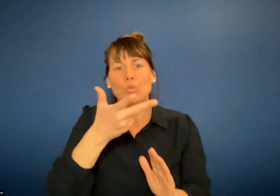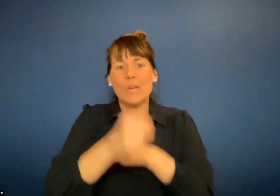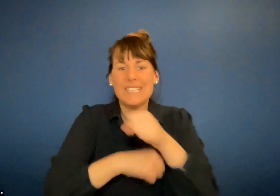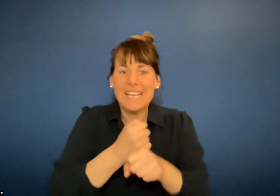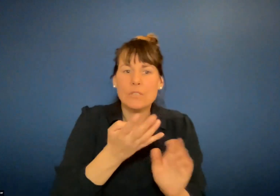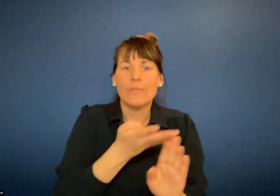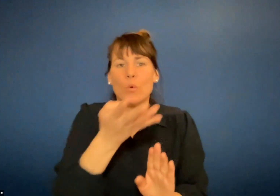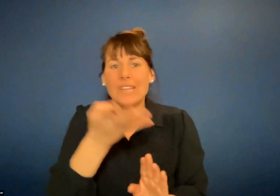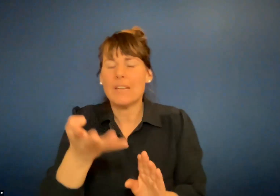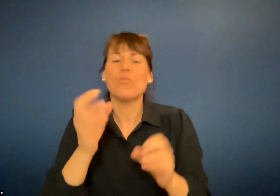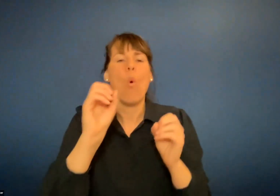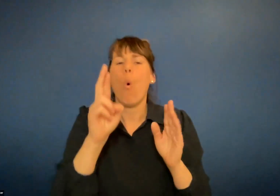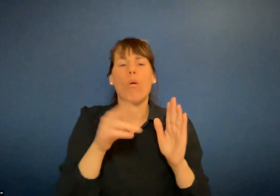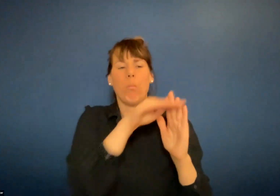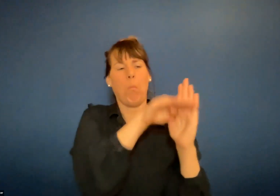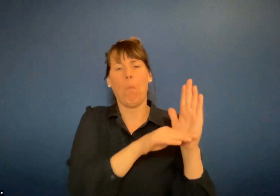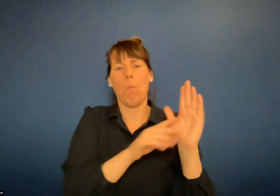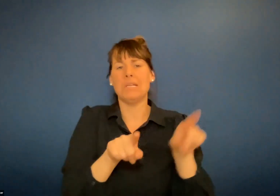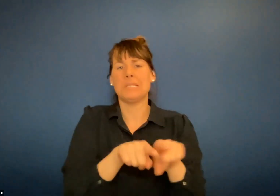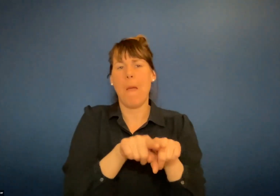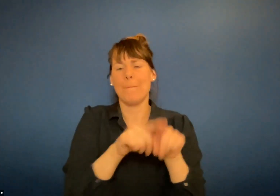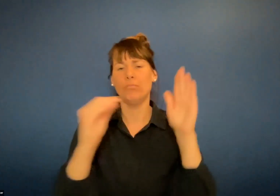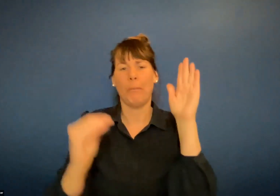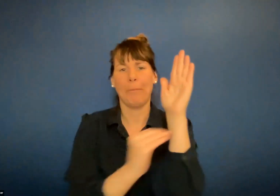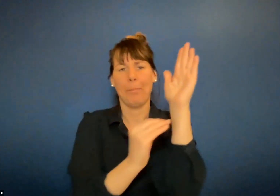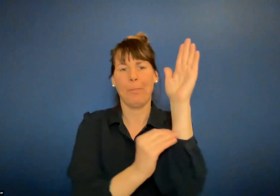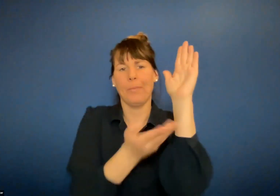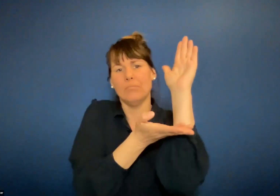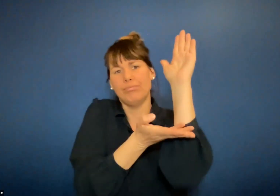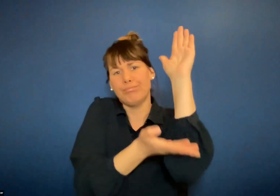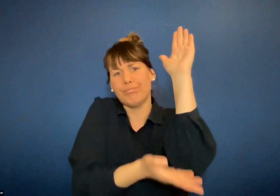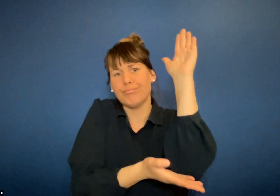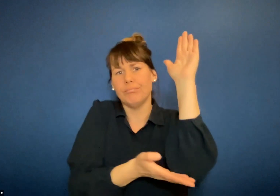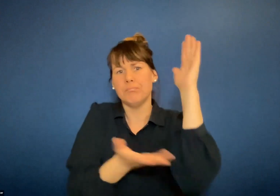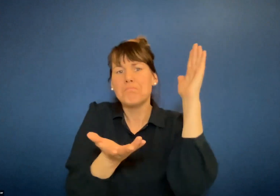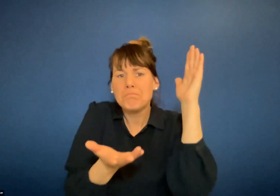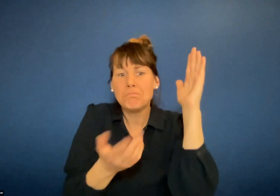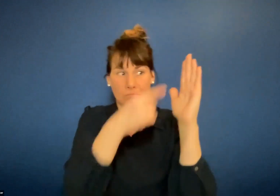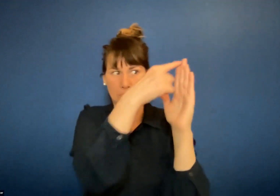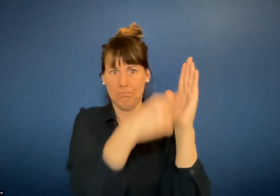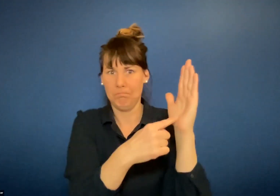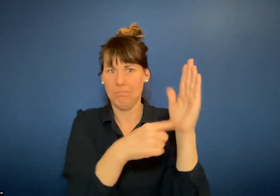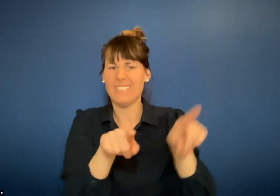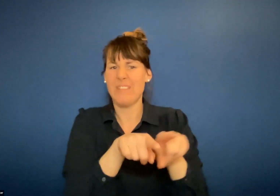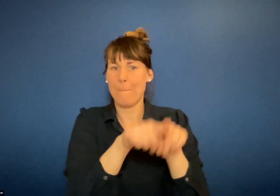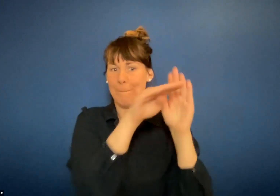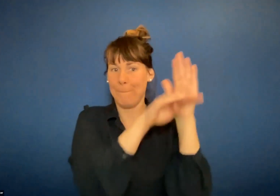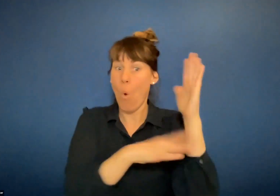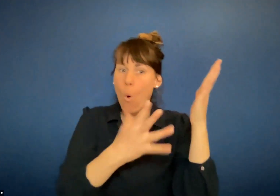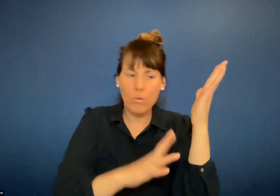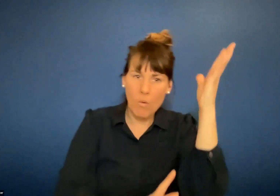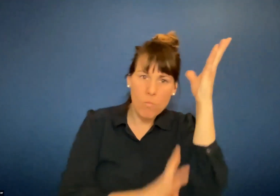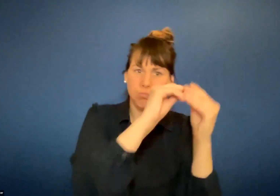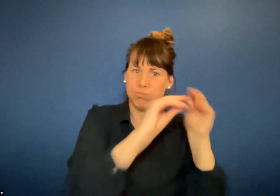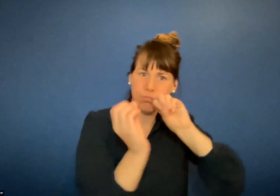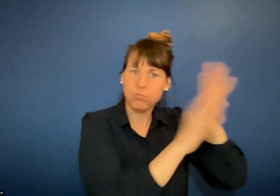question, Fernando. Good morning, good afternoon, and good evening to our attendees of the side event. The